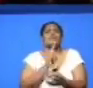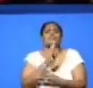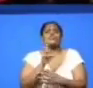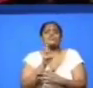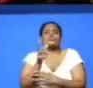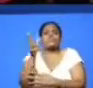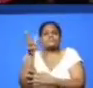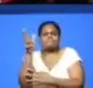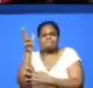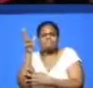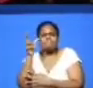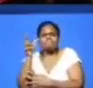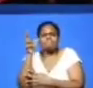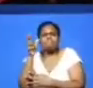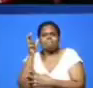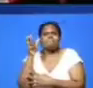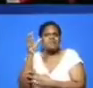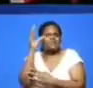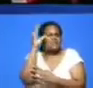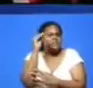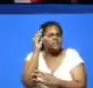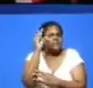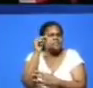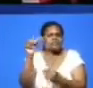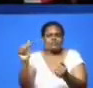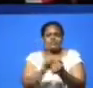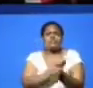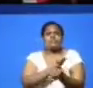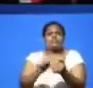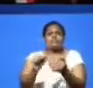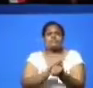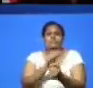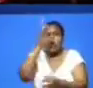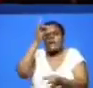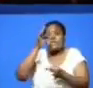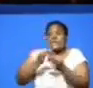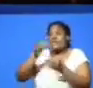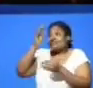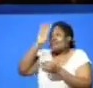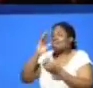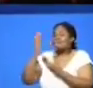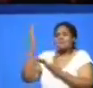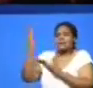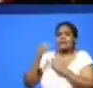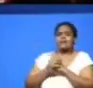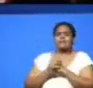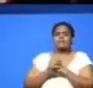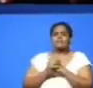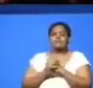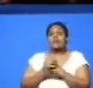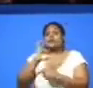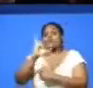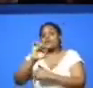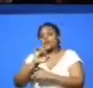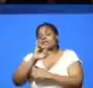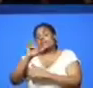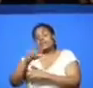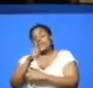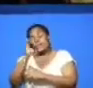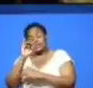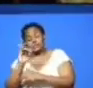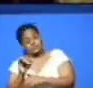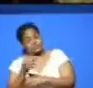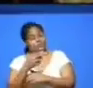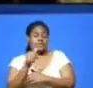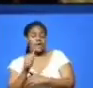faith in the living God. I wish I could say this to you, but let me rush and say this right here. Elijah walked